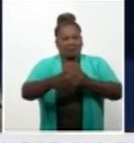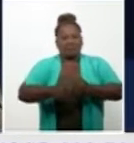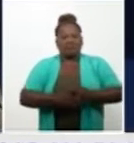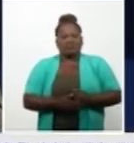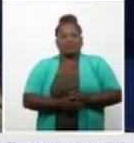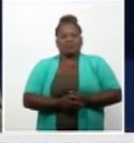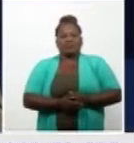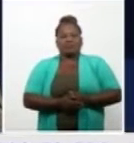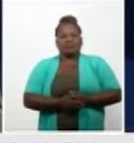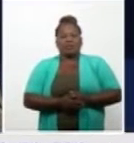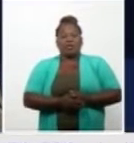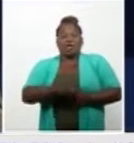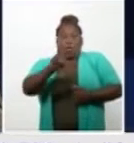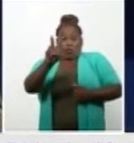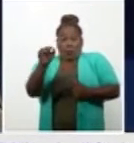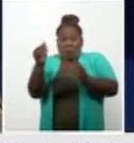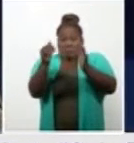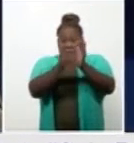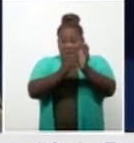them,